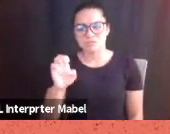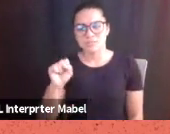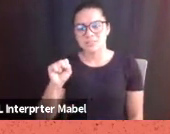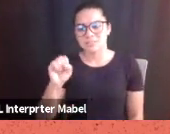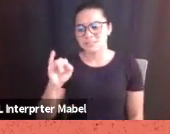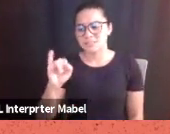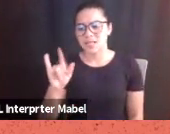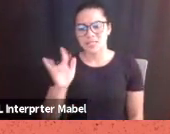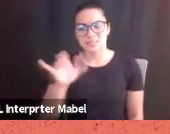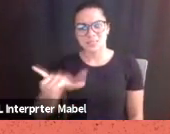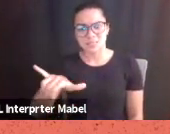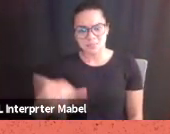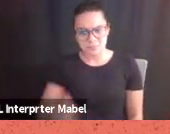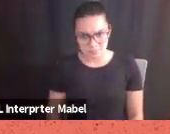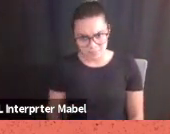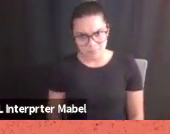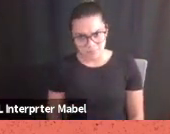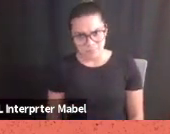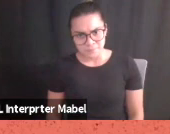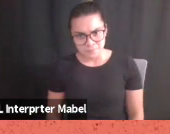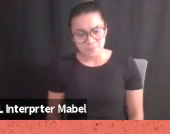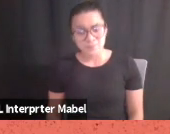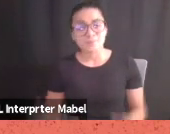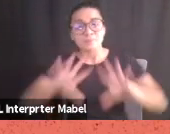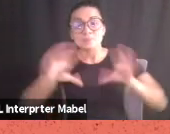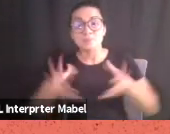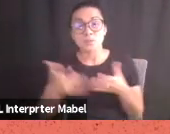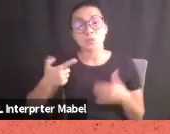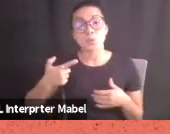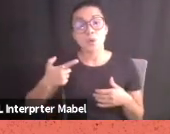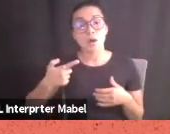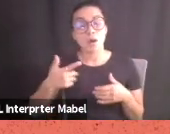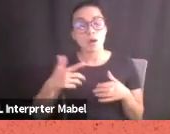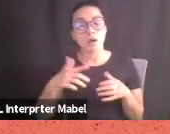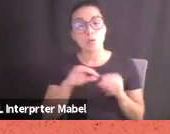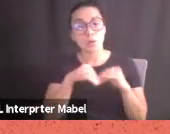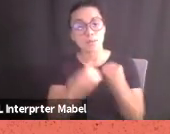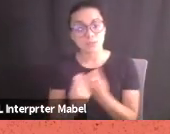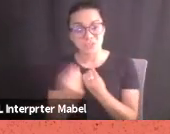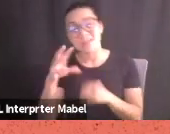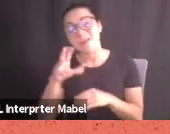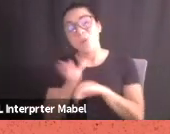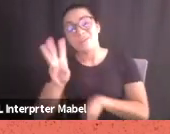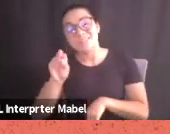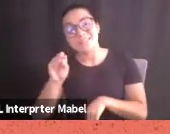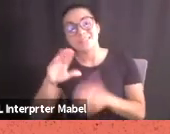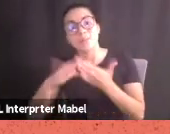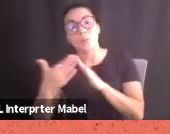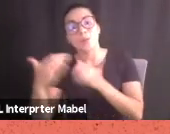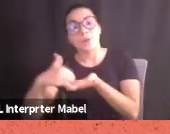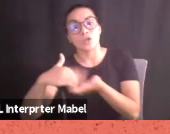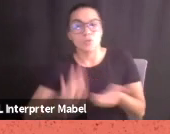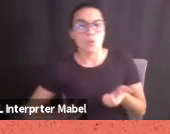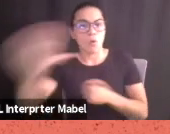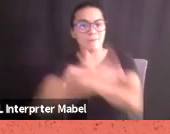As a steering committee of 21 organizations and more than 60 community partners across the country, we strive